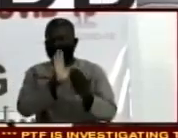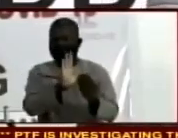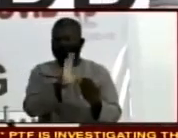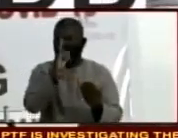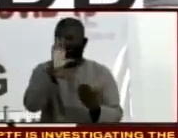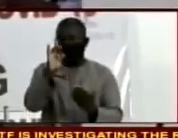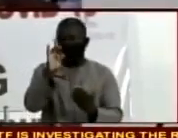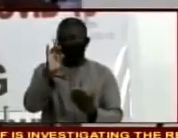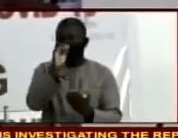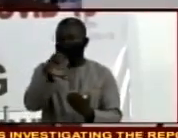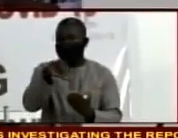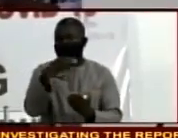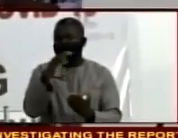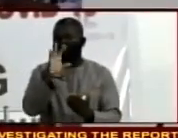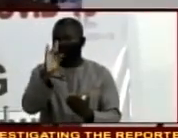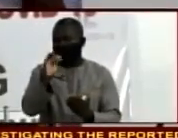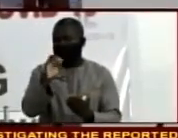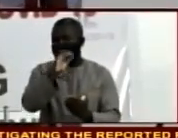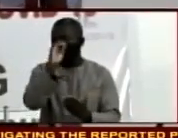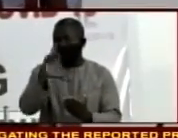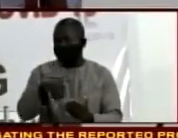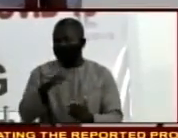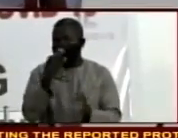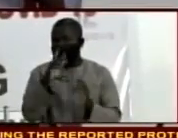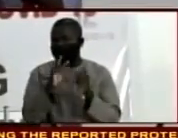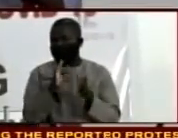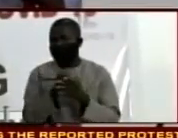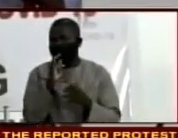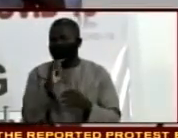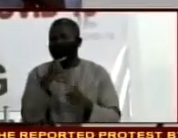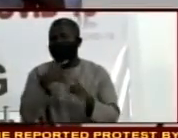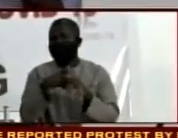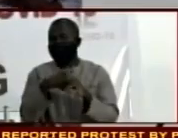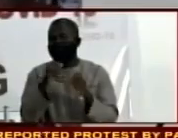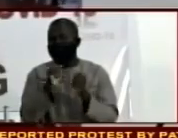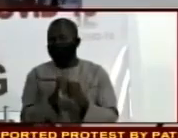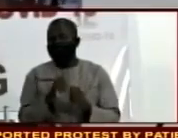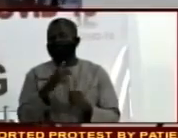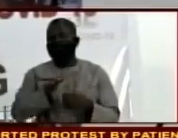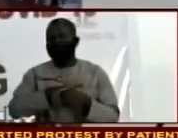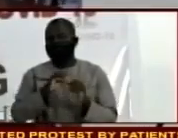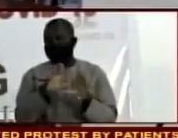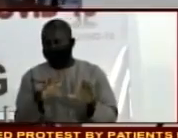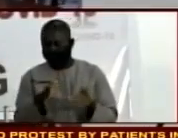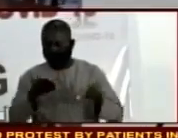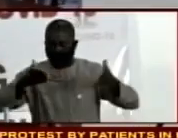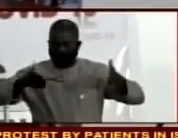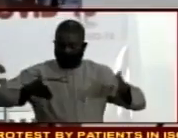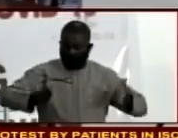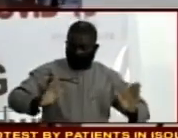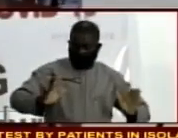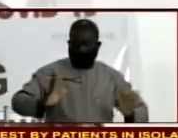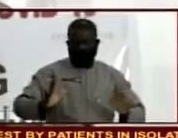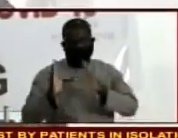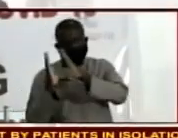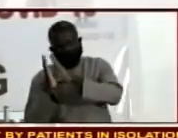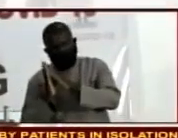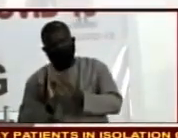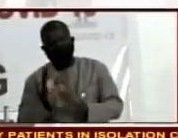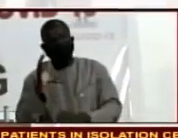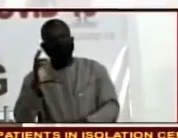positive with COVID infection, and allow hospital beds and medical facilities to be used